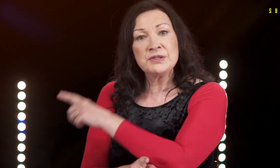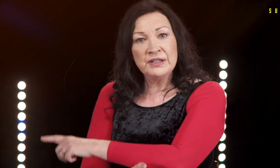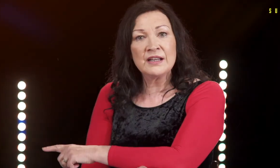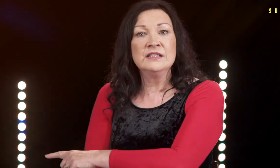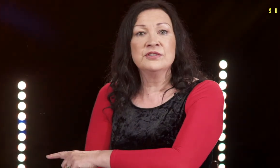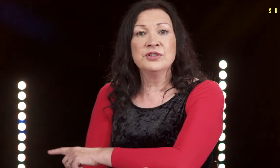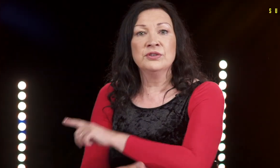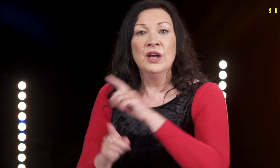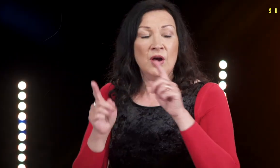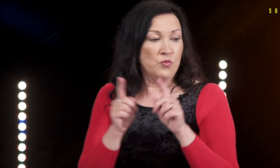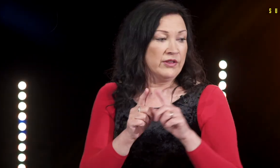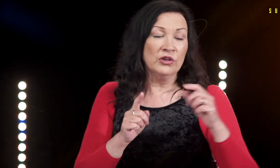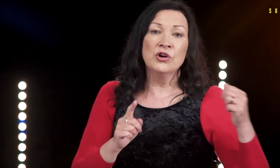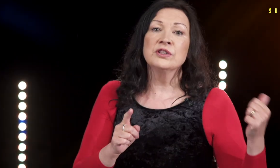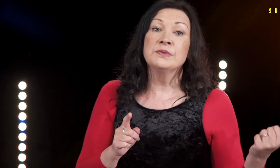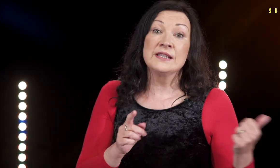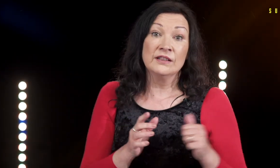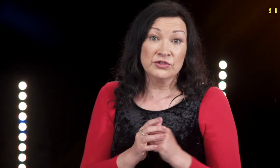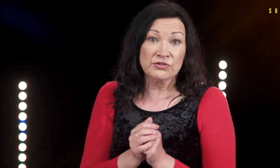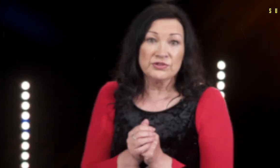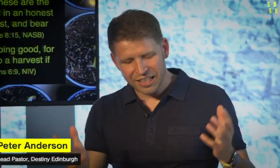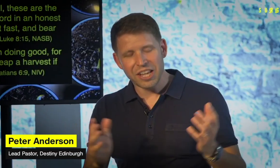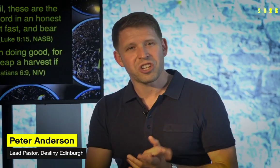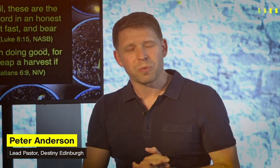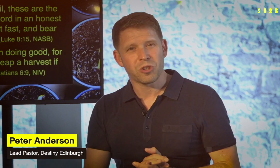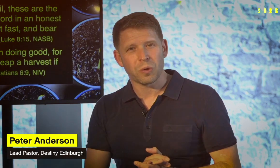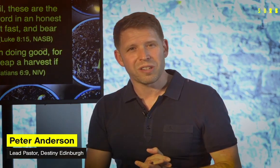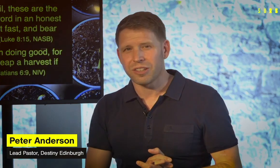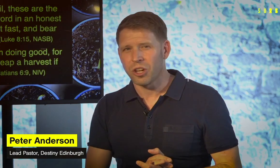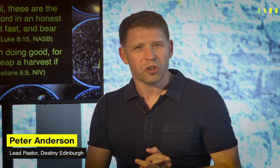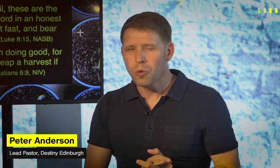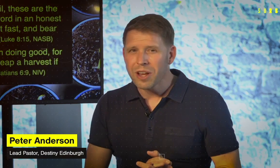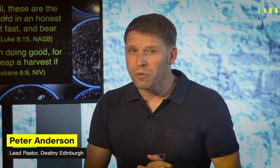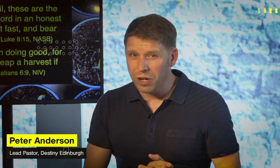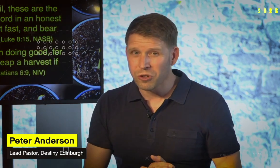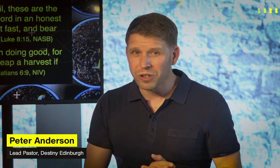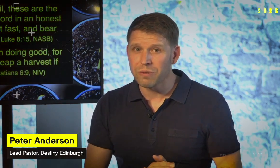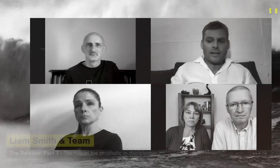the enemy's been lying to you and where the Lord has been telling the truth to you.